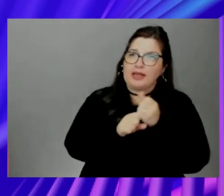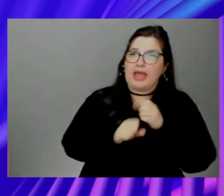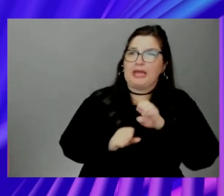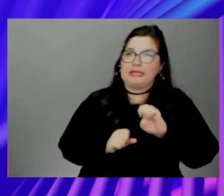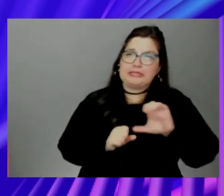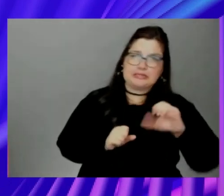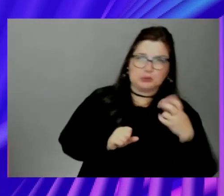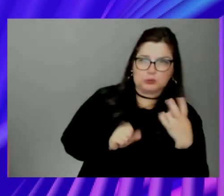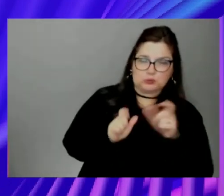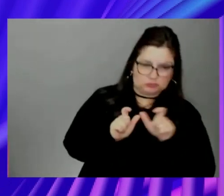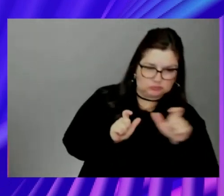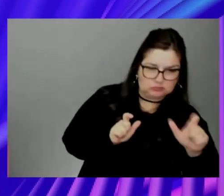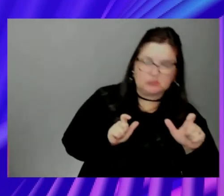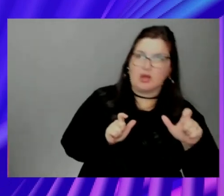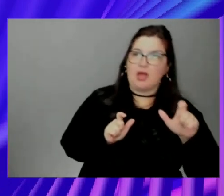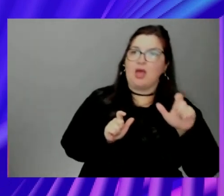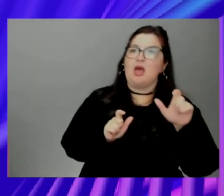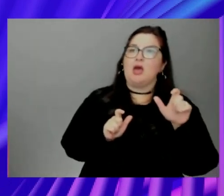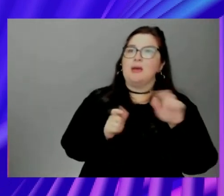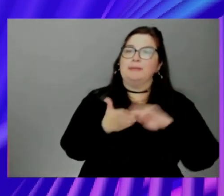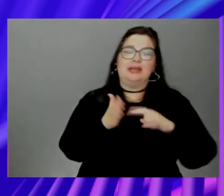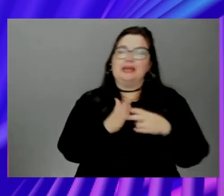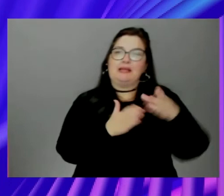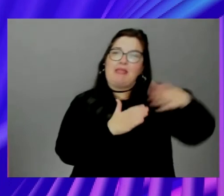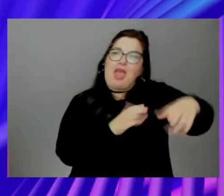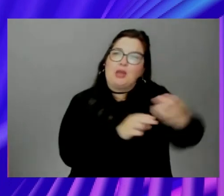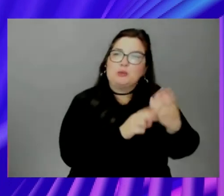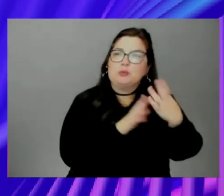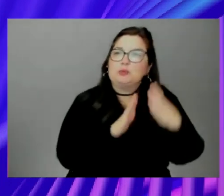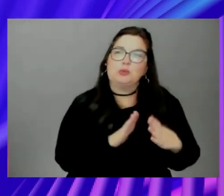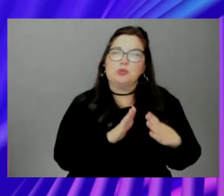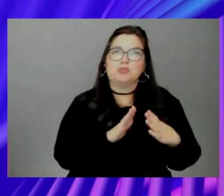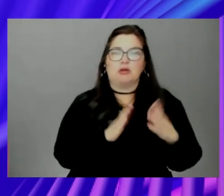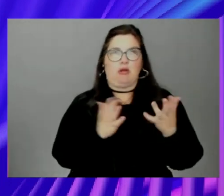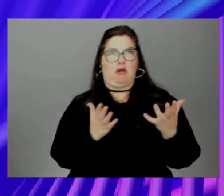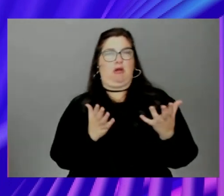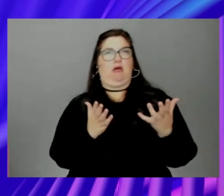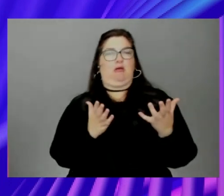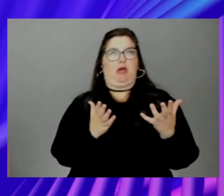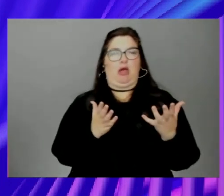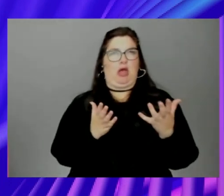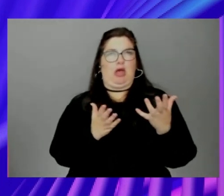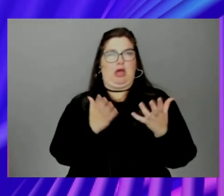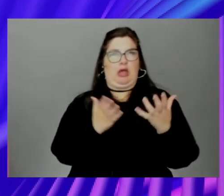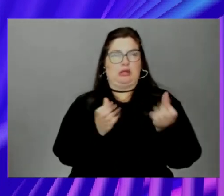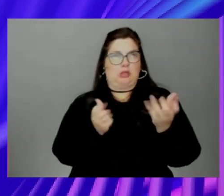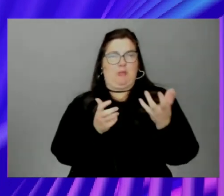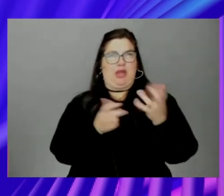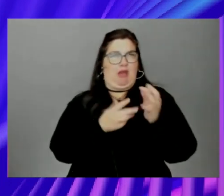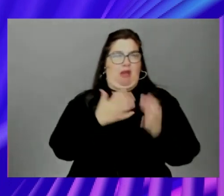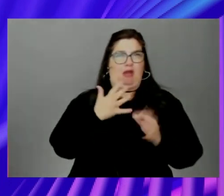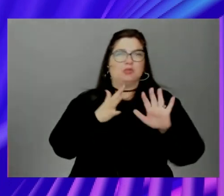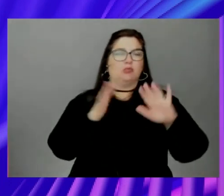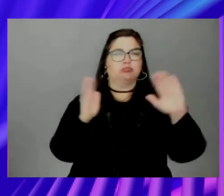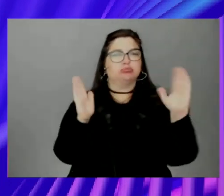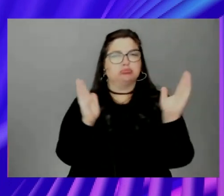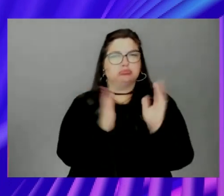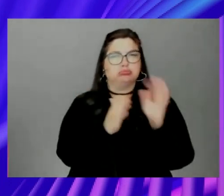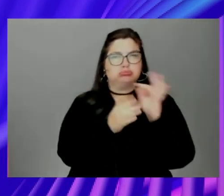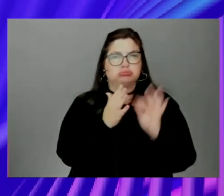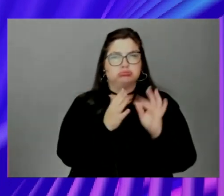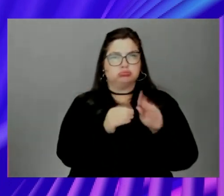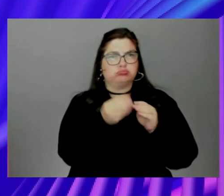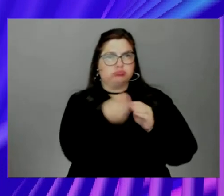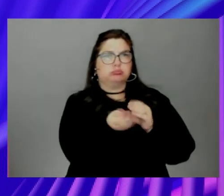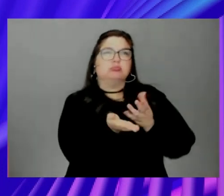take that question away from the end user so that it's more of a t-shirt size offering. But we can kind of take that further with constraints, where let's say